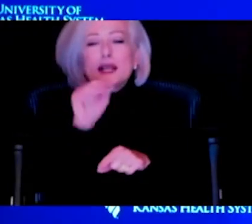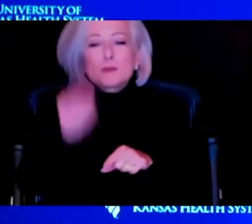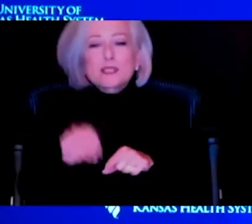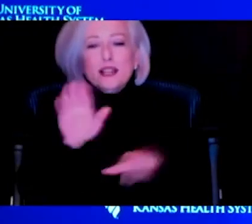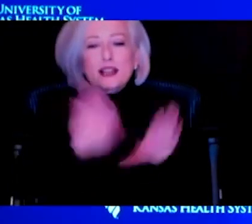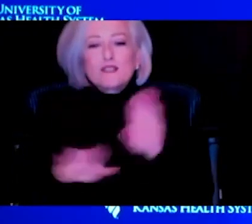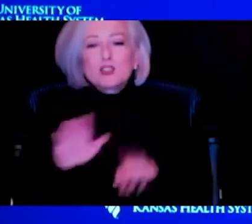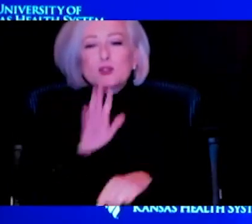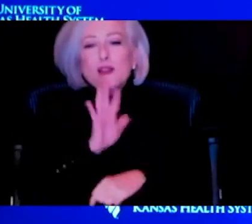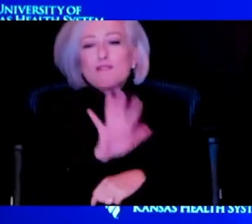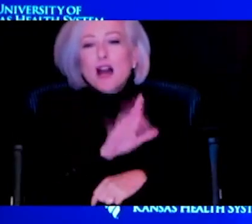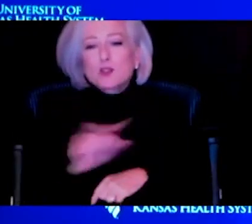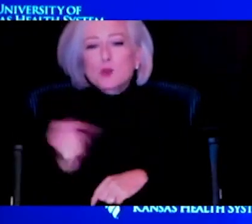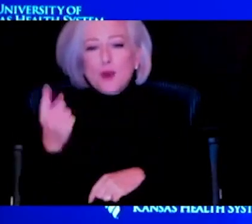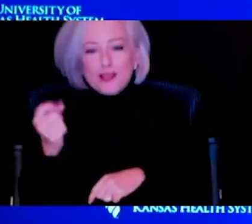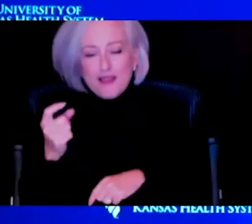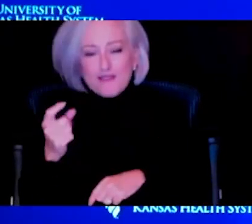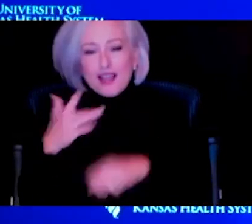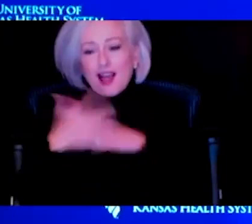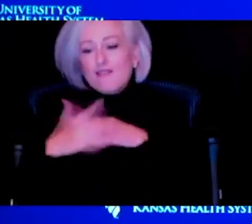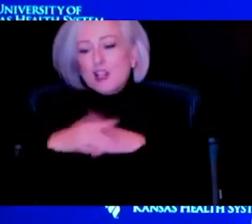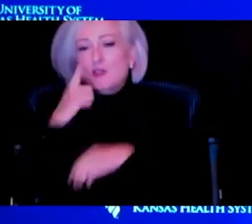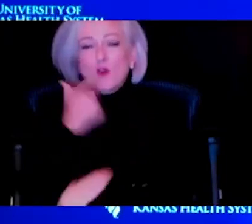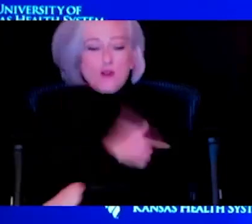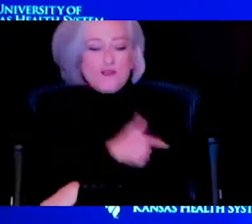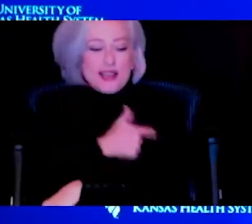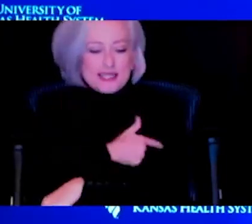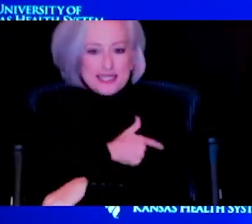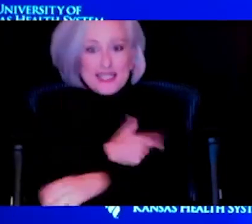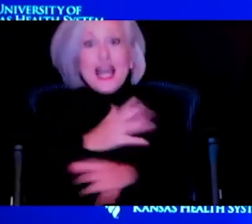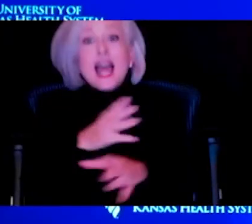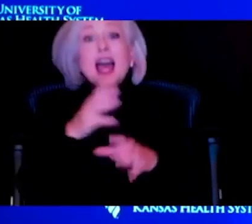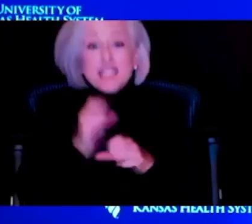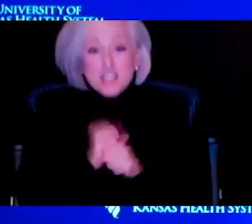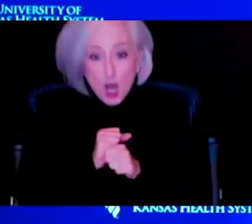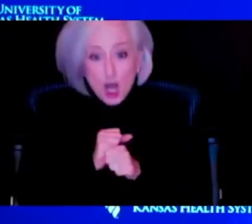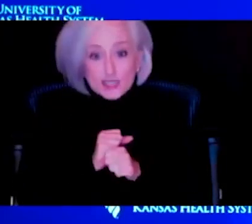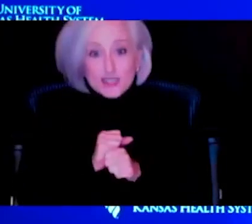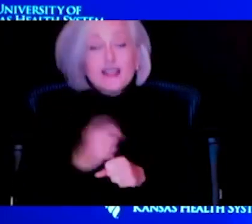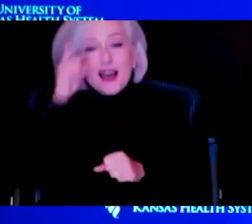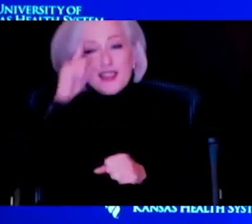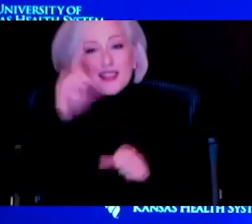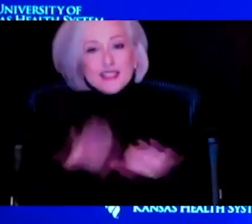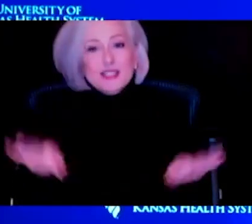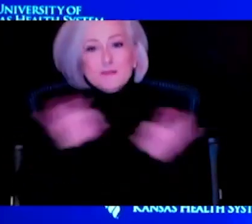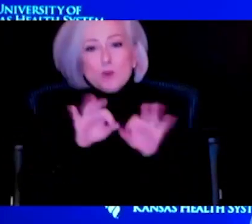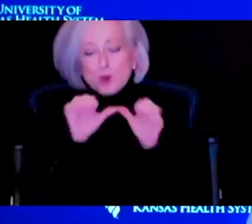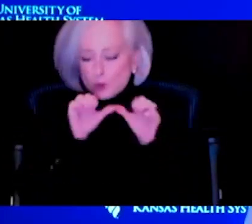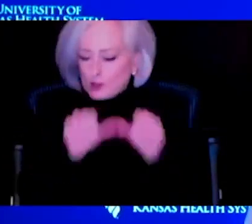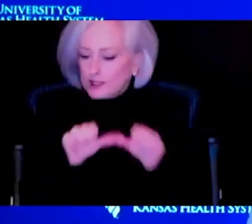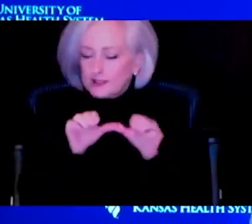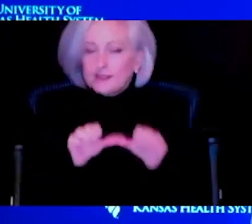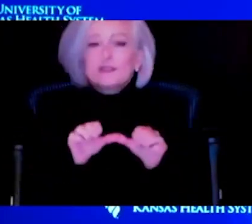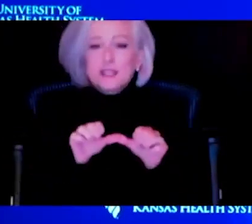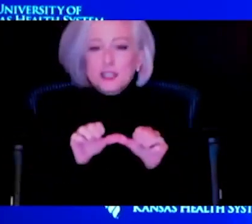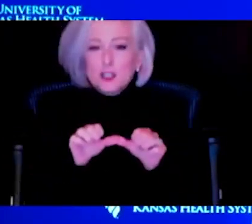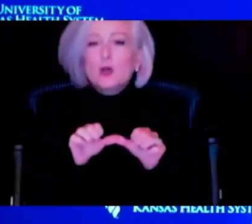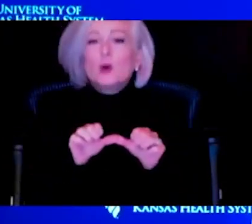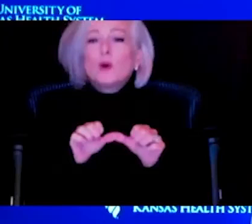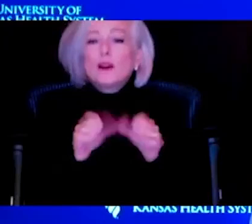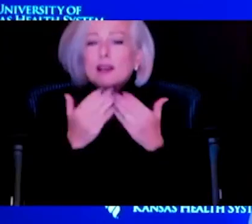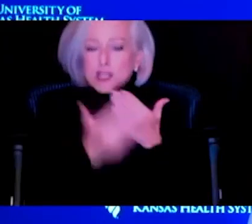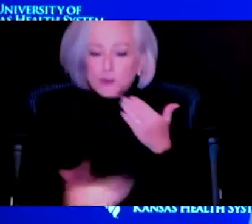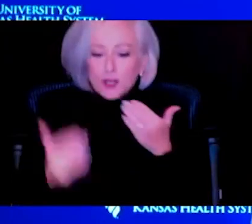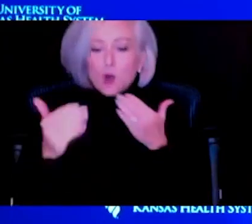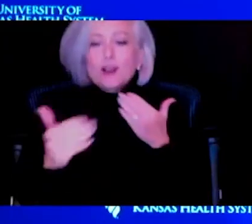who are eligible for vaccine in the United States have gotten the vaccine. I think it's very important to continue, especially moving into these colder